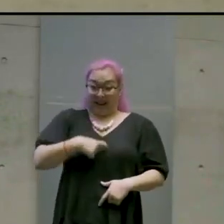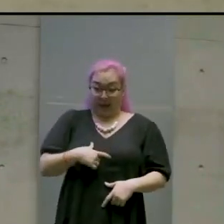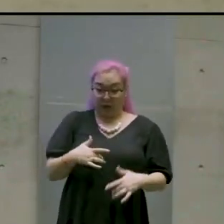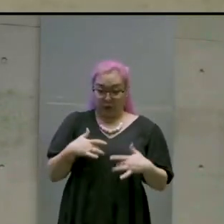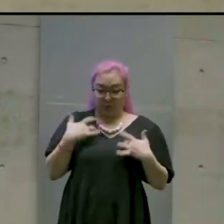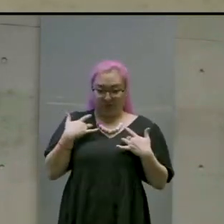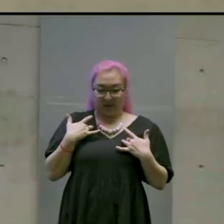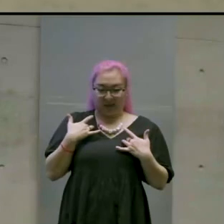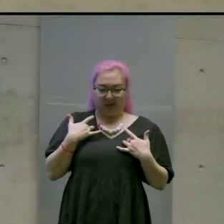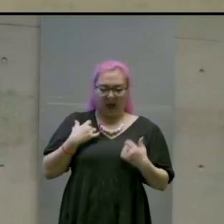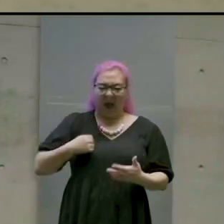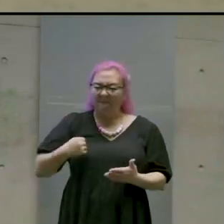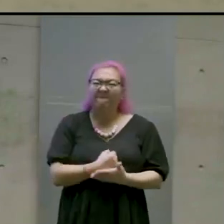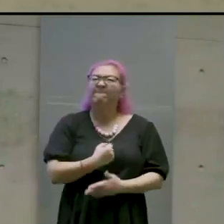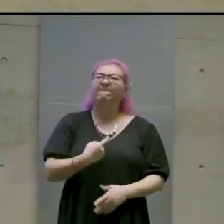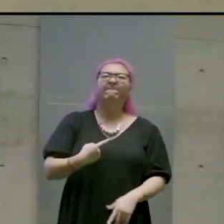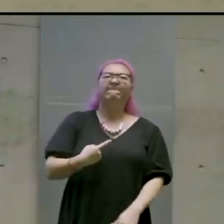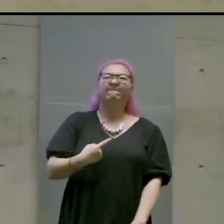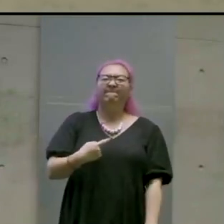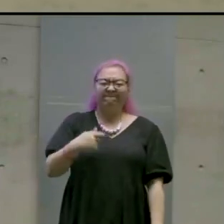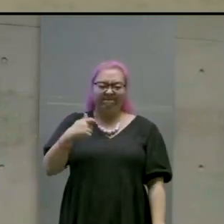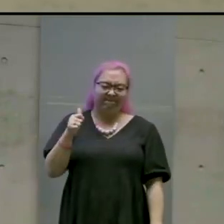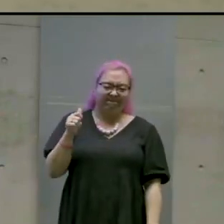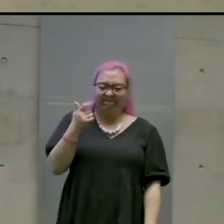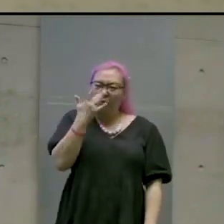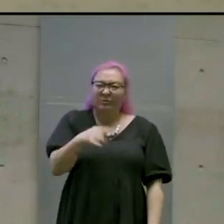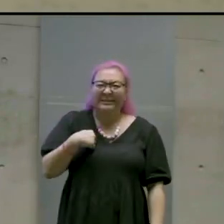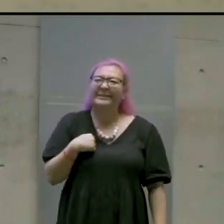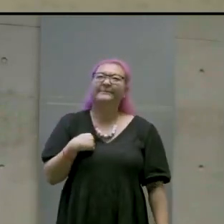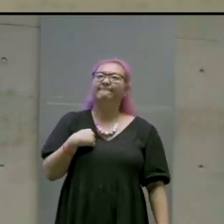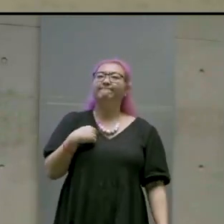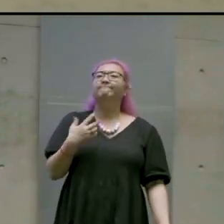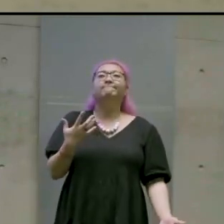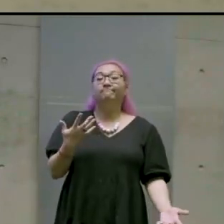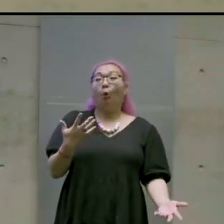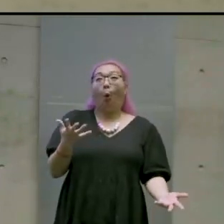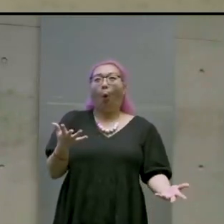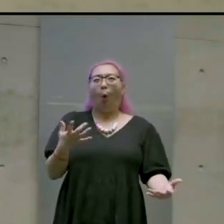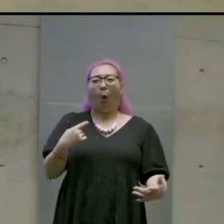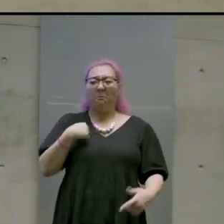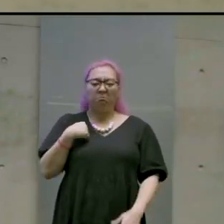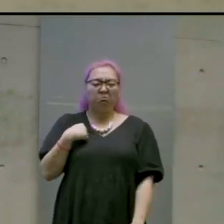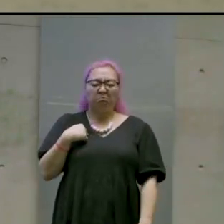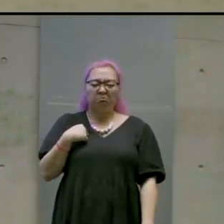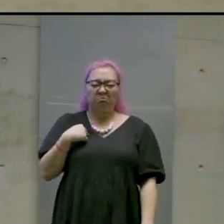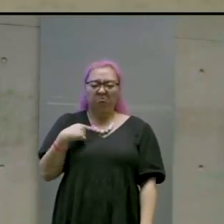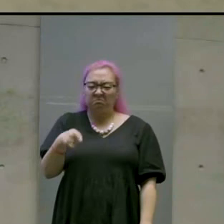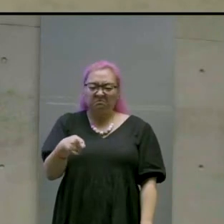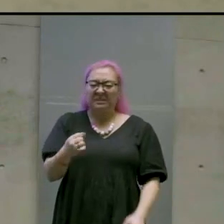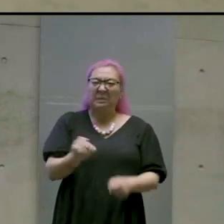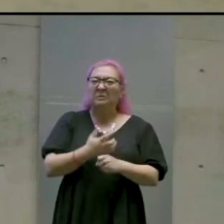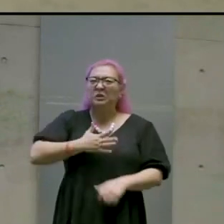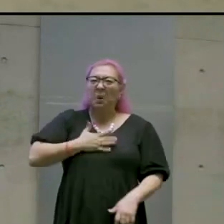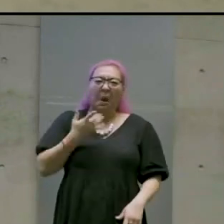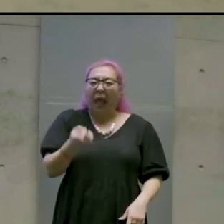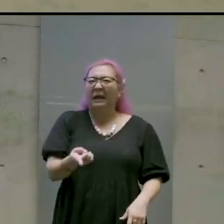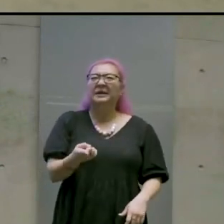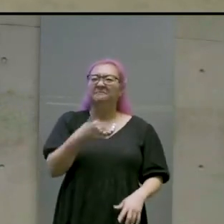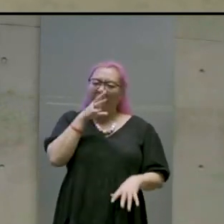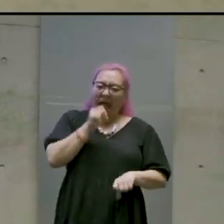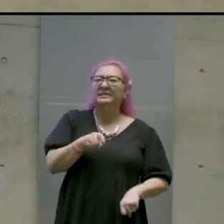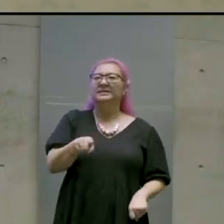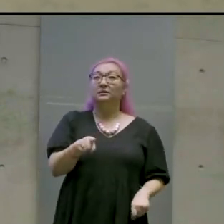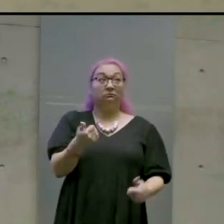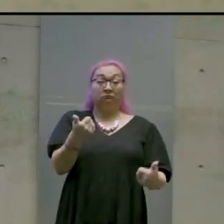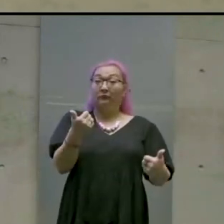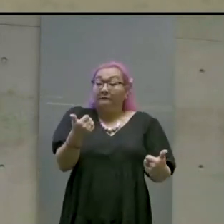is really like, it's got it in it for me, I hate it. And sometimes that is valid. You know, we are making